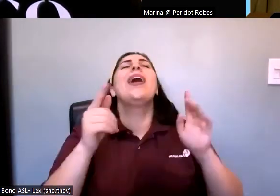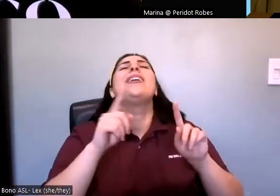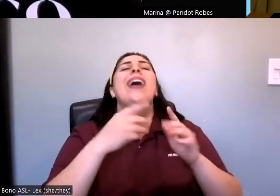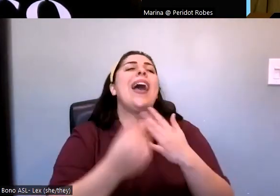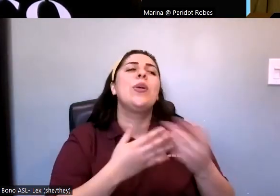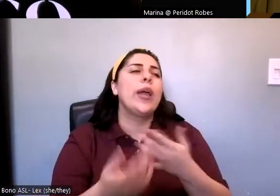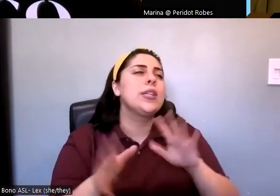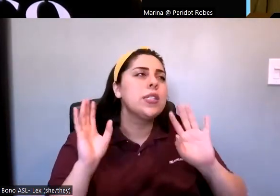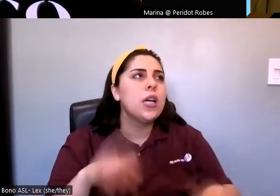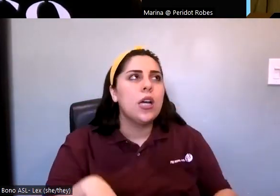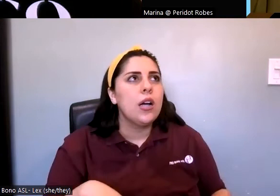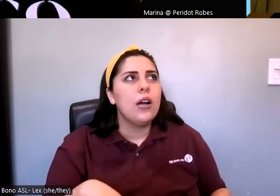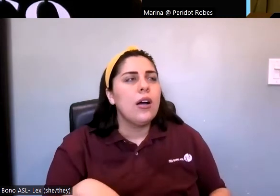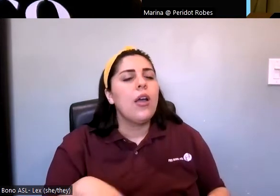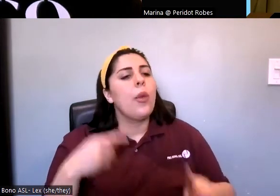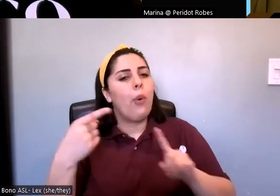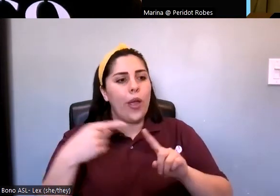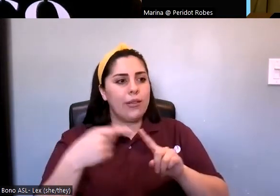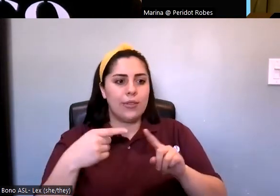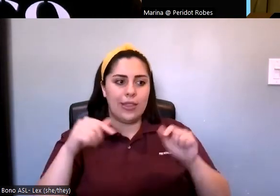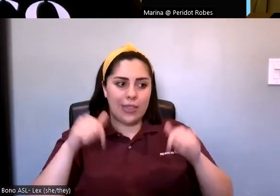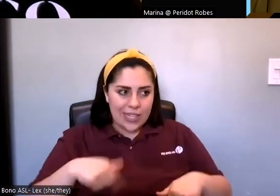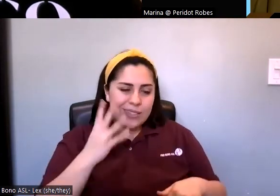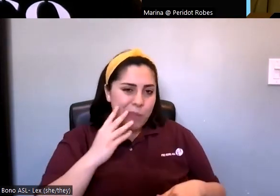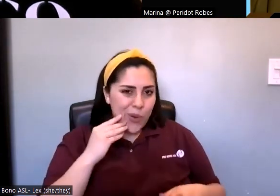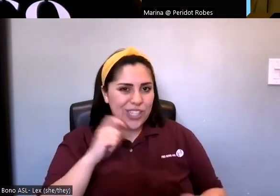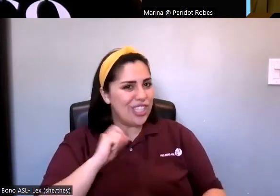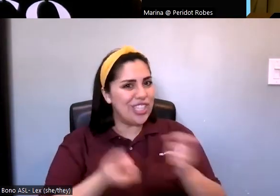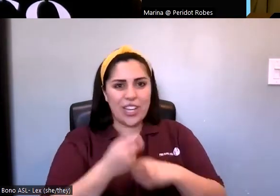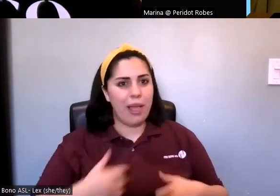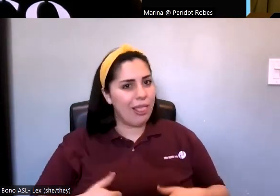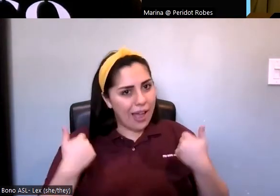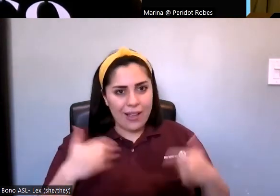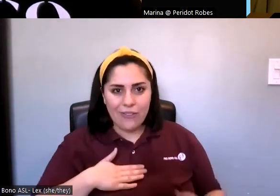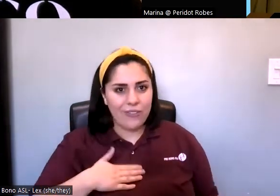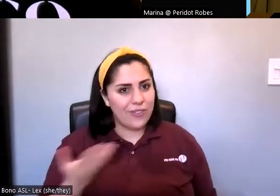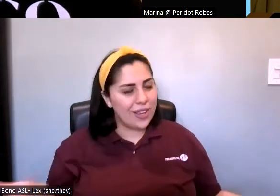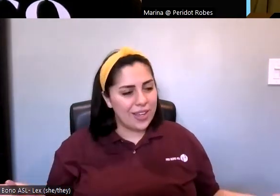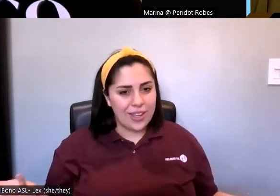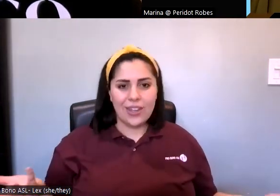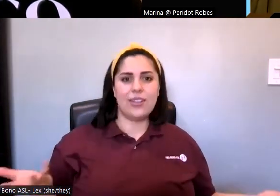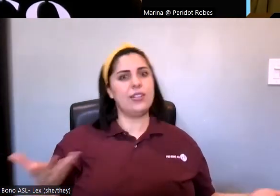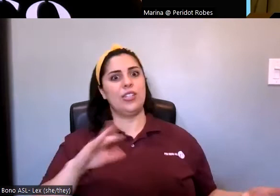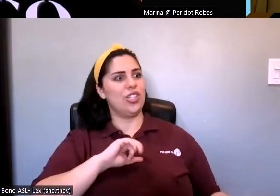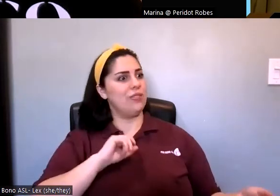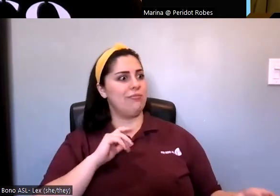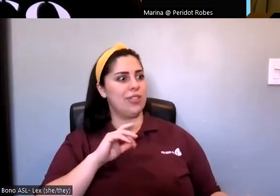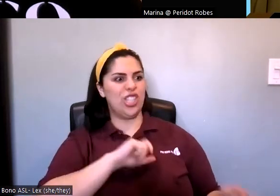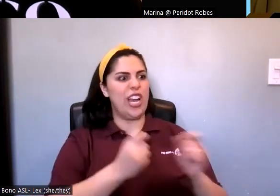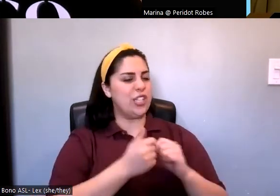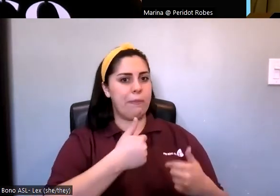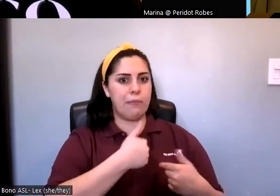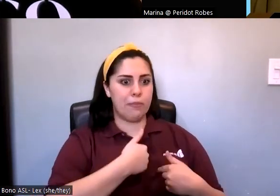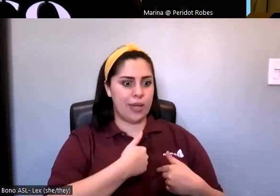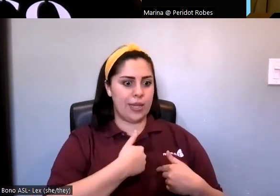has changed my life. It has absolutely changed my life, and transformed who I am, and given my life so much purpose